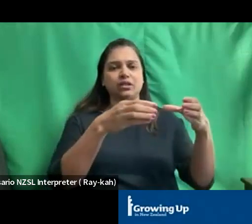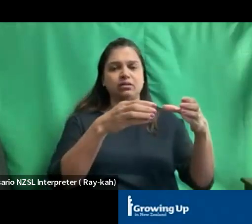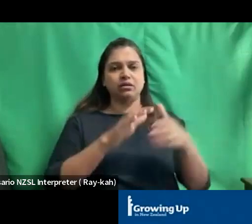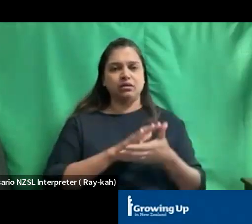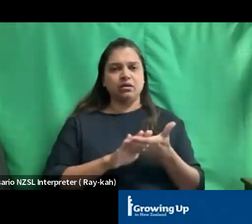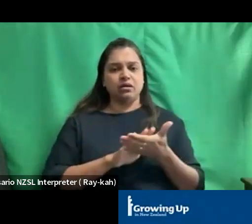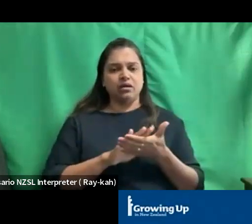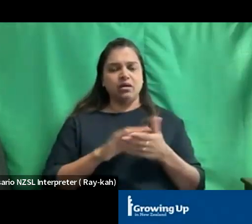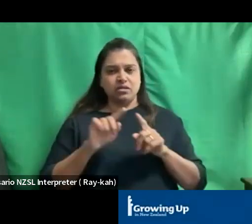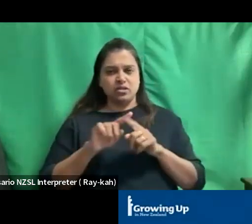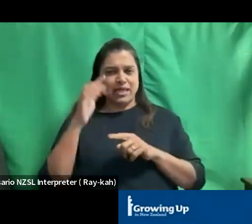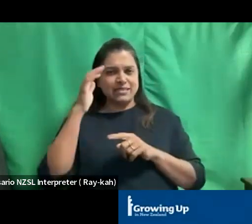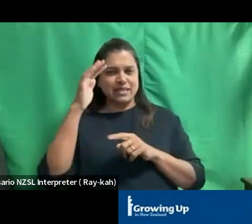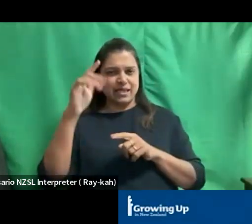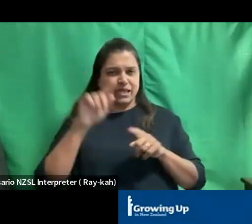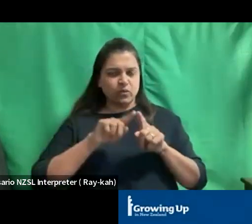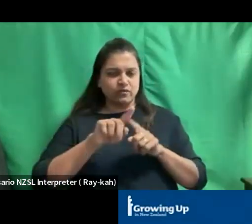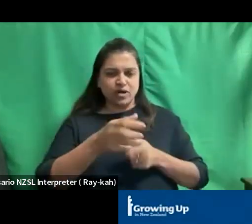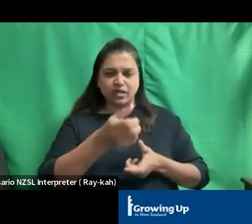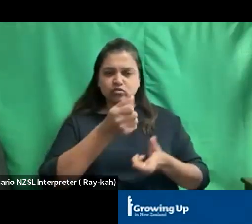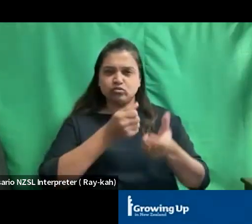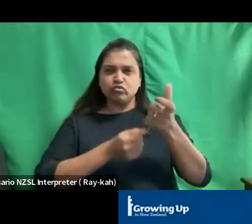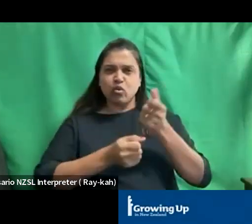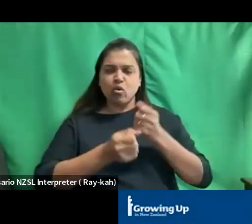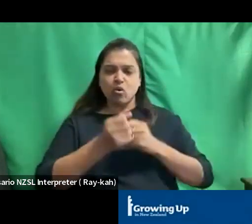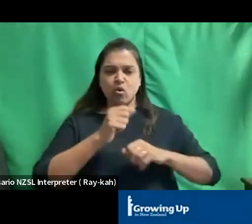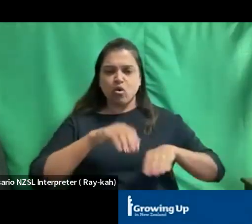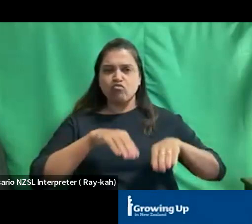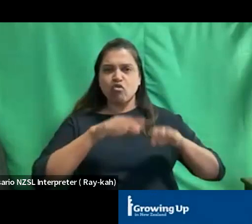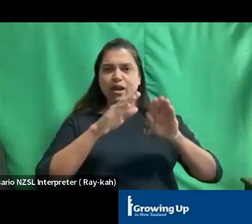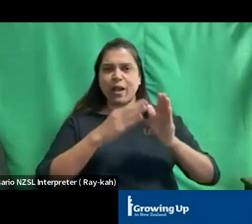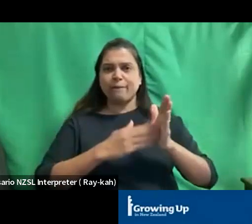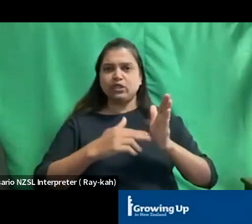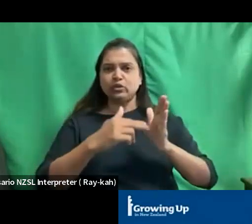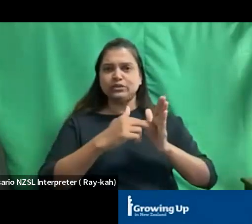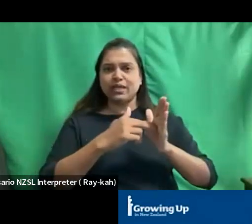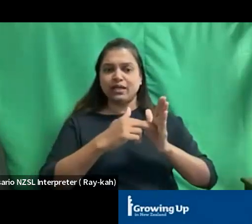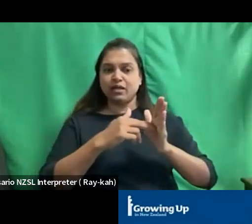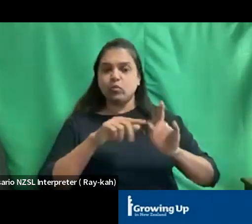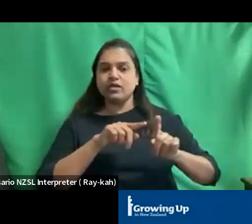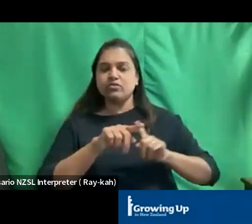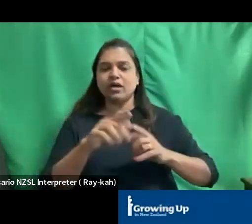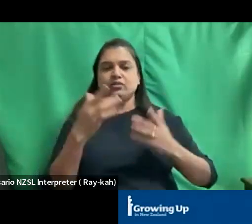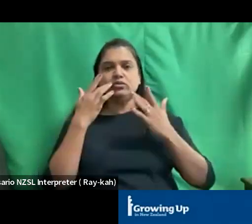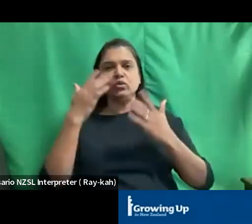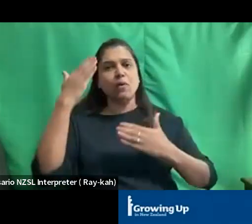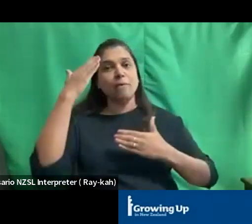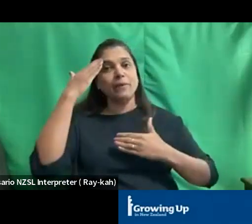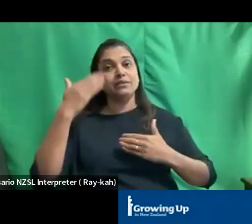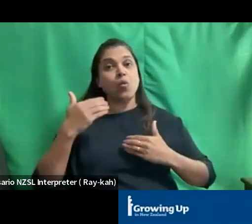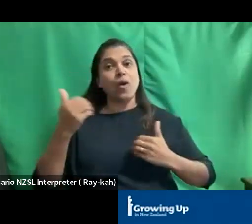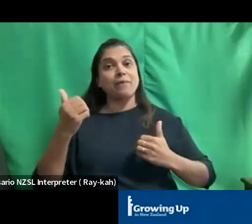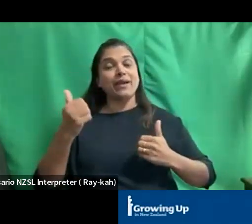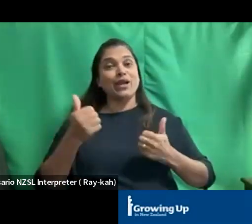thinking that we try to bring through into growing up in New Zealand. And so whilst we are highlighting what mental wellbeing looks like at